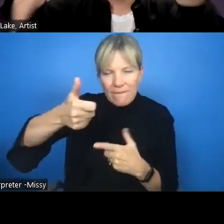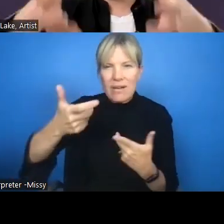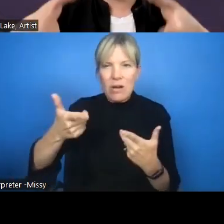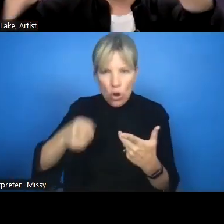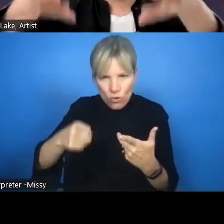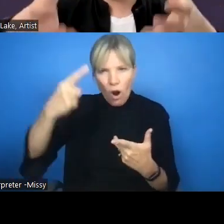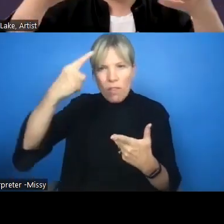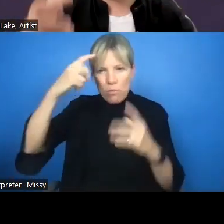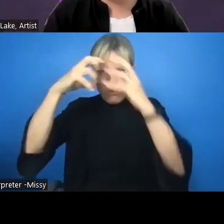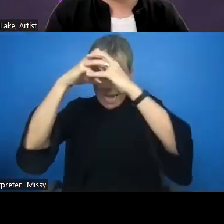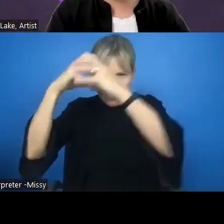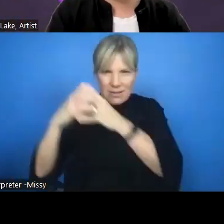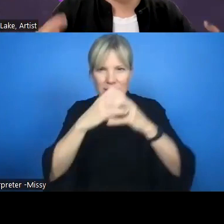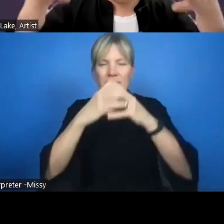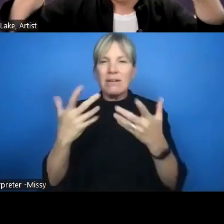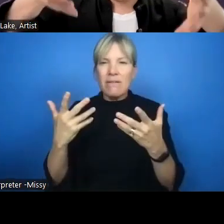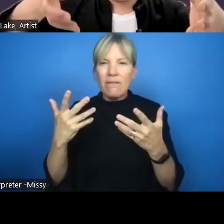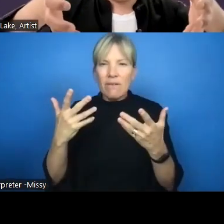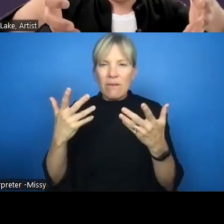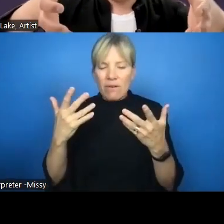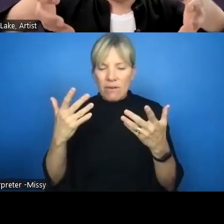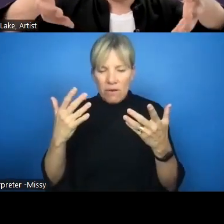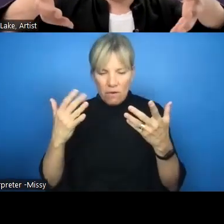brain floating in the